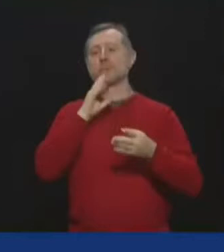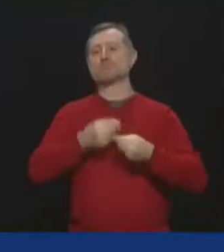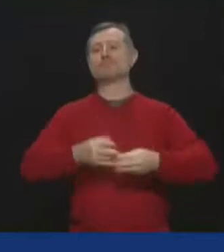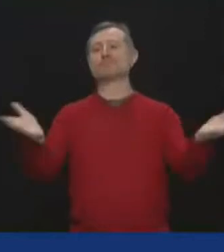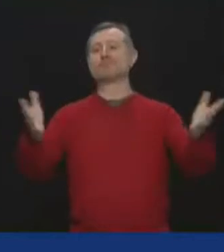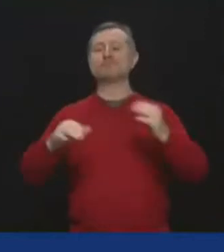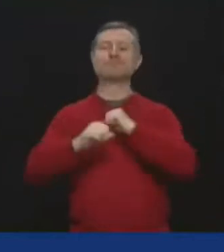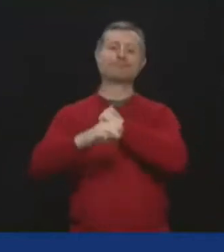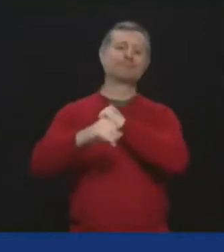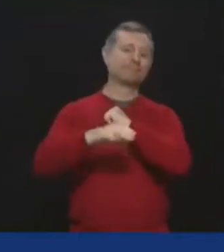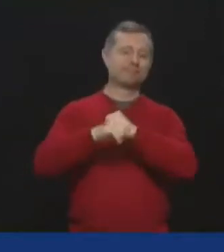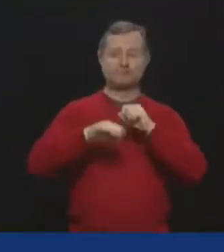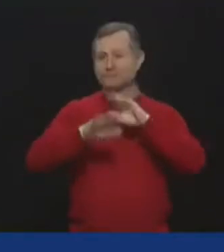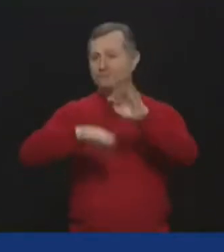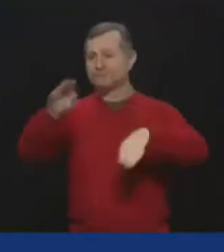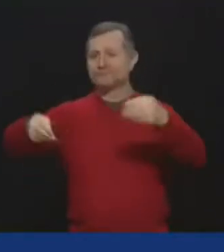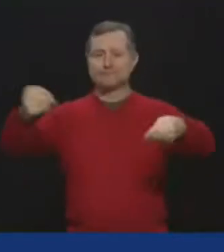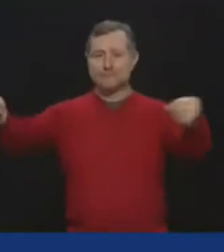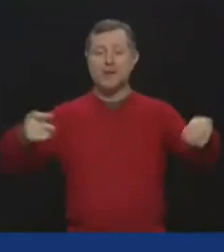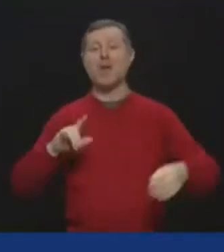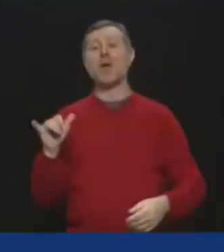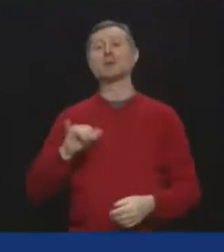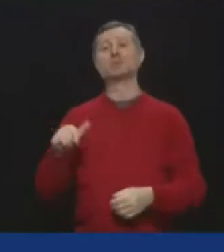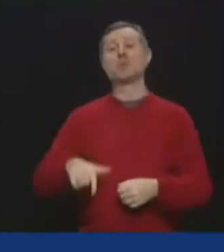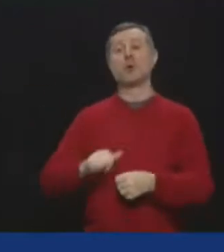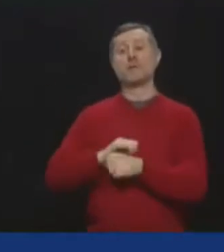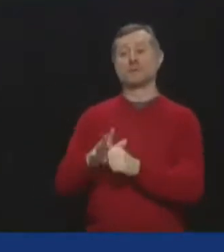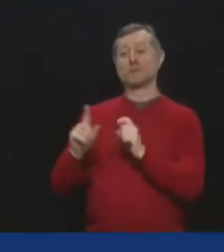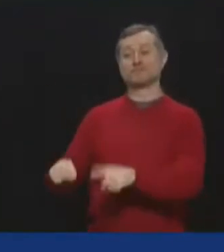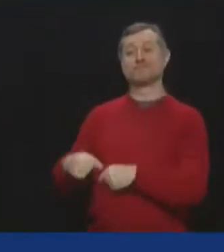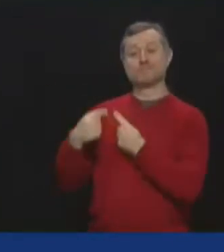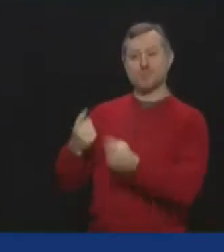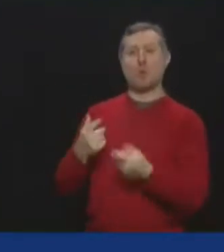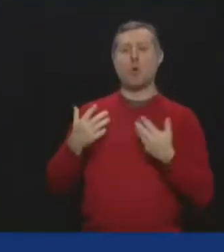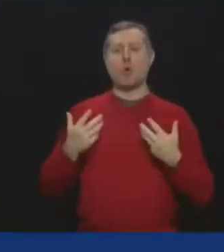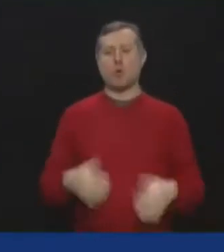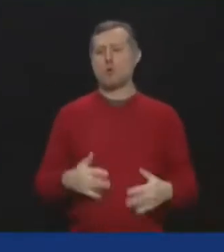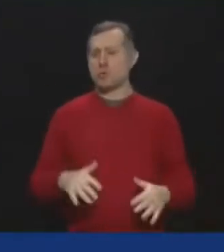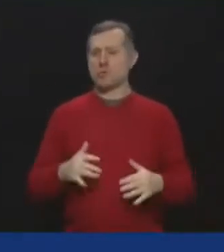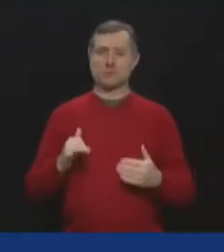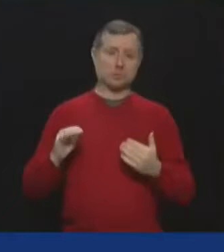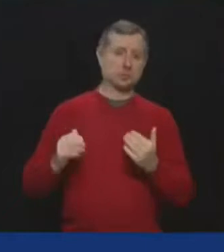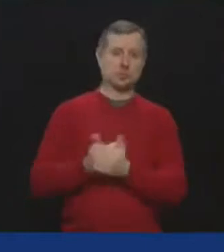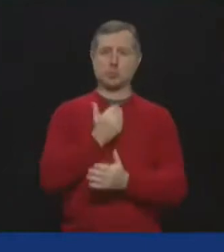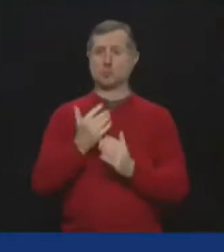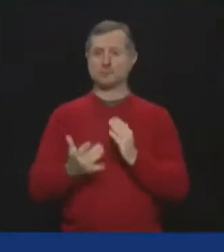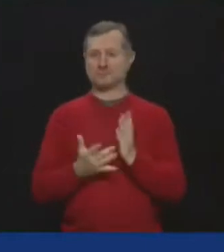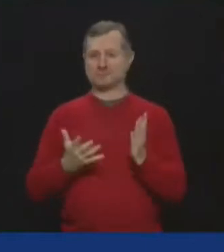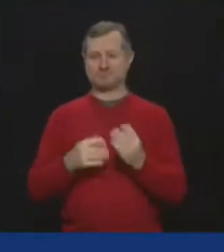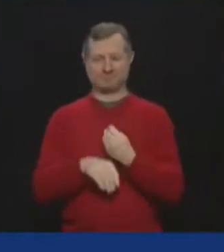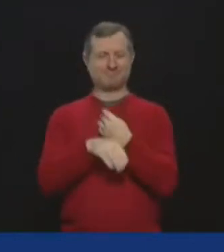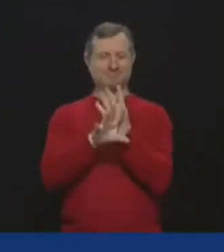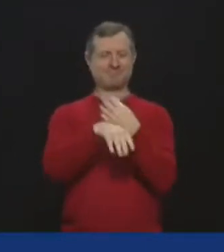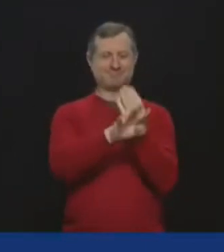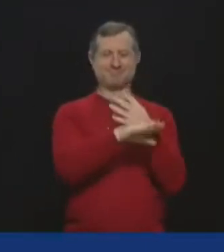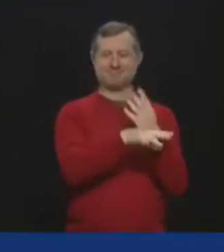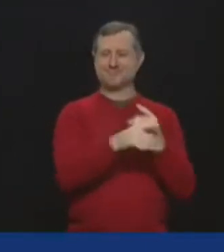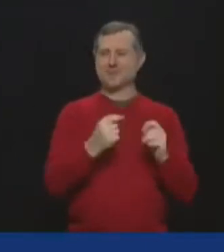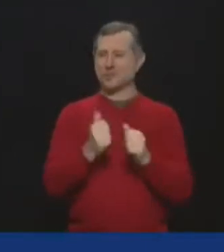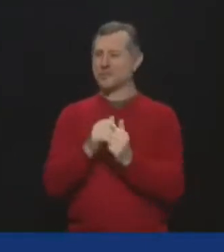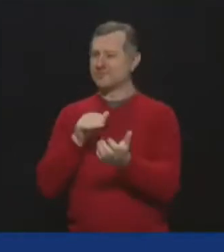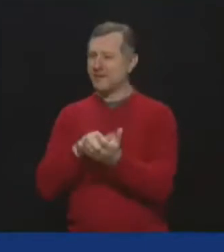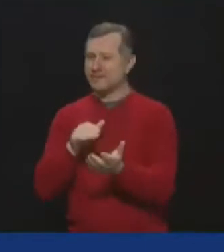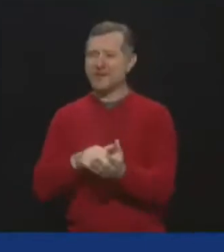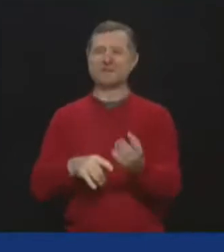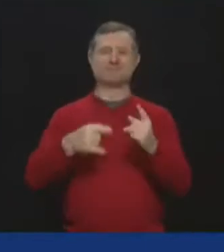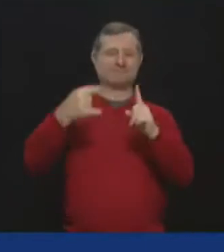this pandemic showed us the power of telemedicine. And I believe that even after the pandemic is over, we need